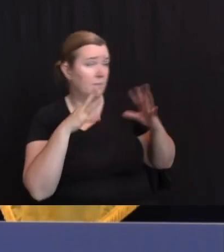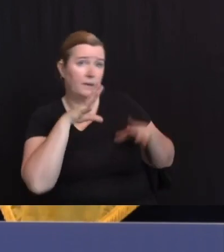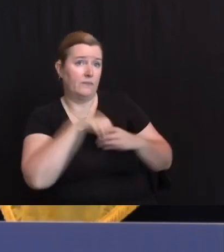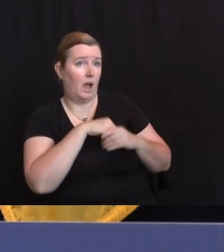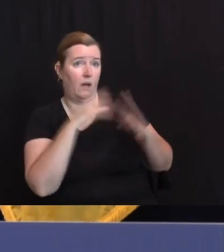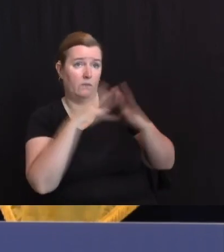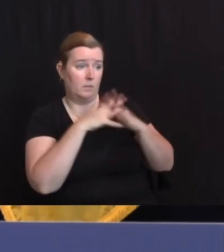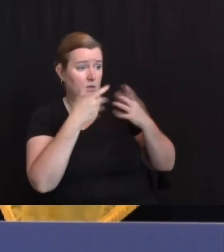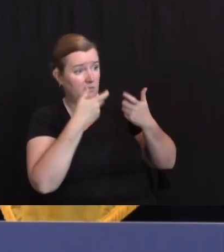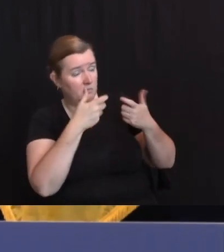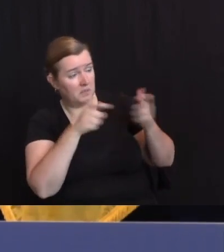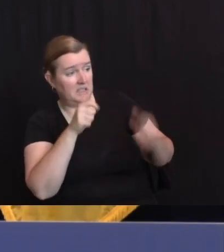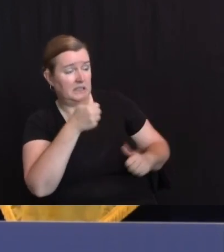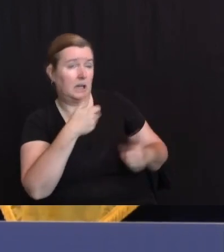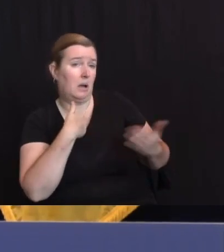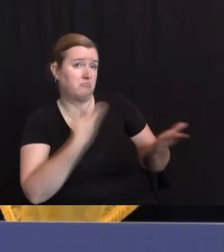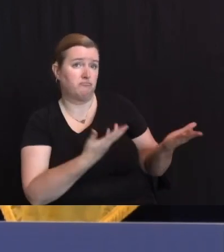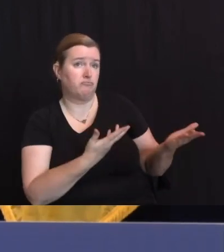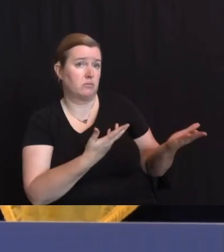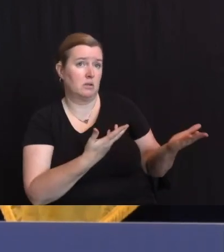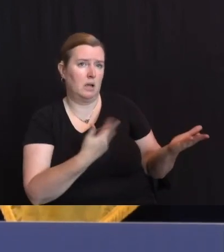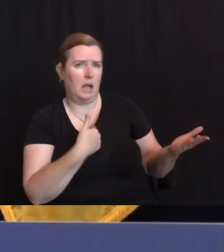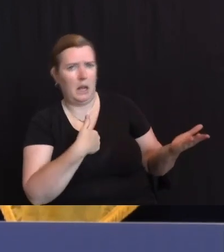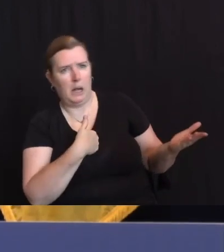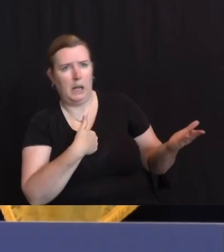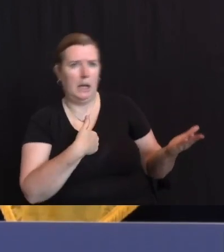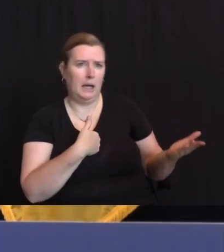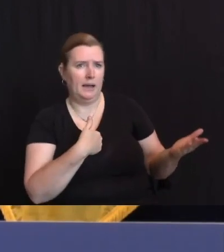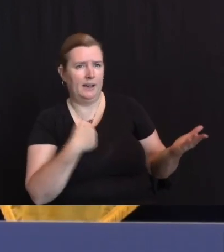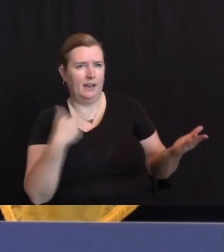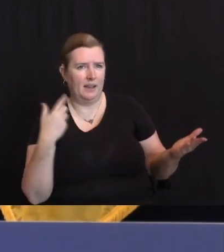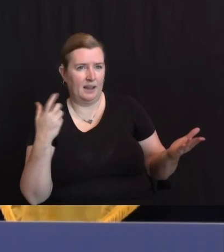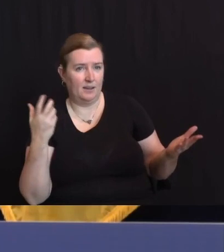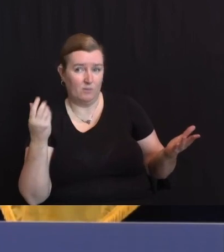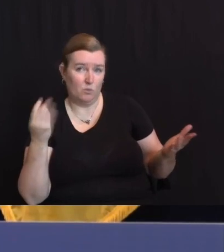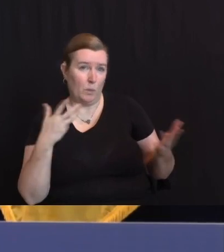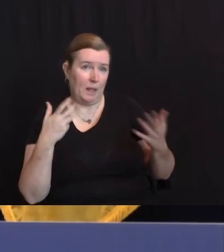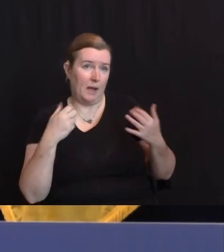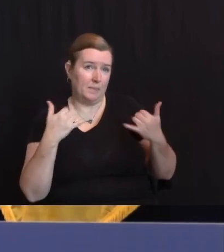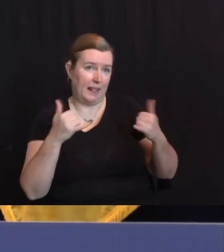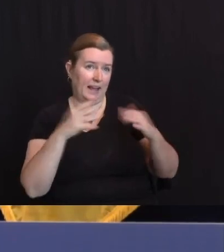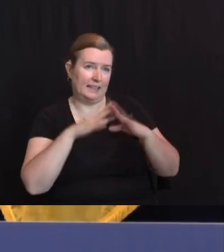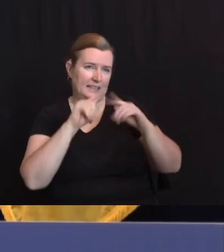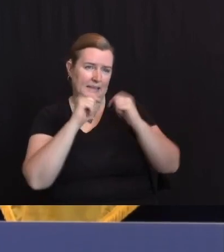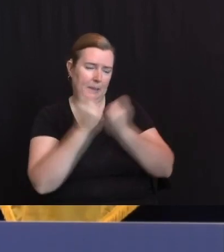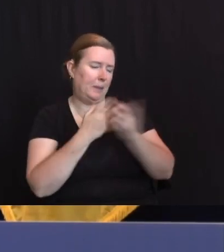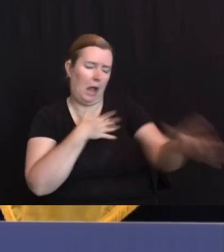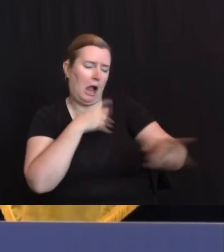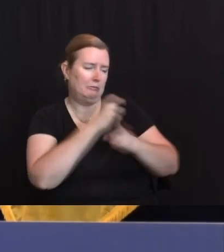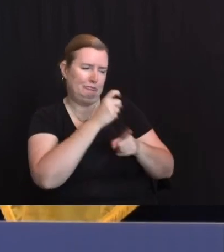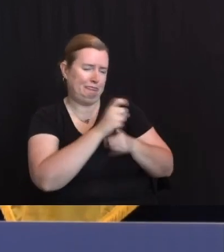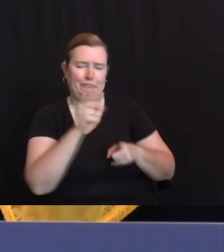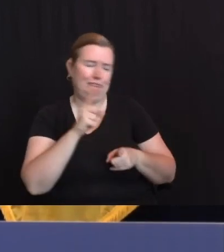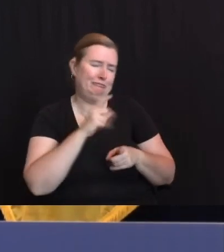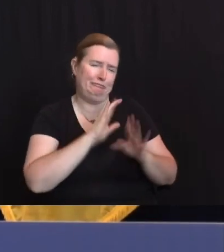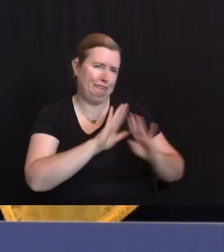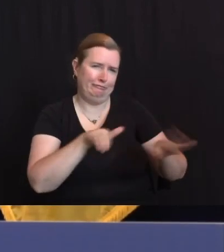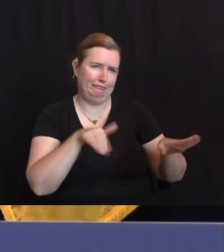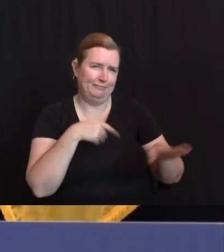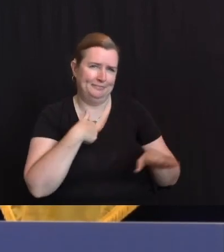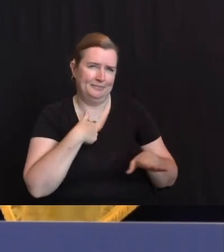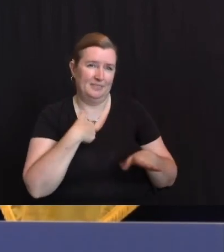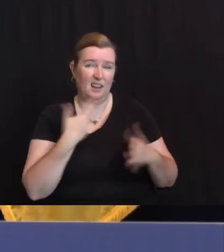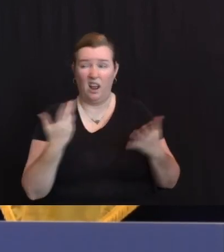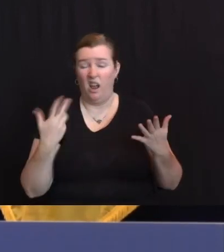a deal that would be able to start at tight end and wide receiver, respectively. No involvement other than I want to